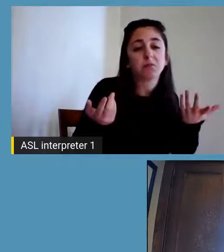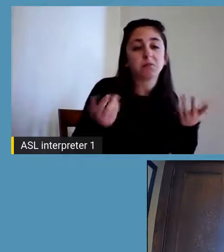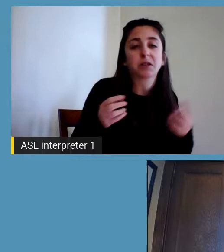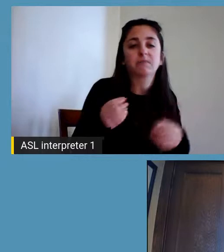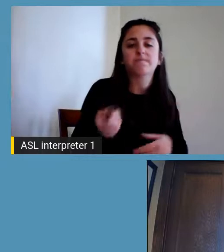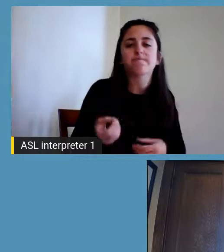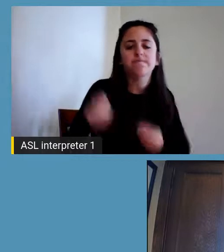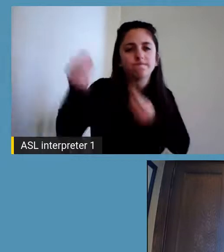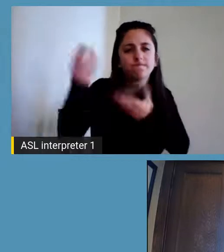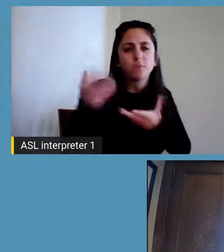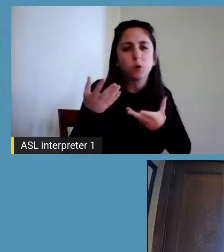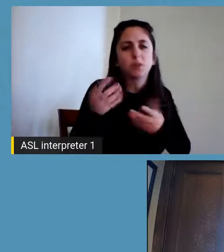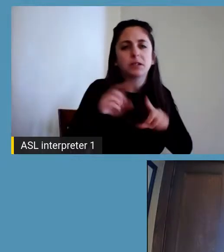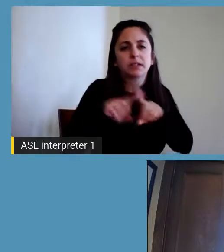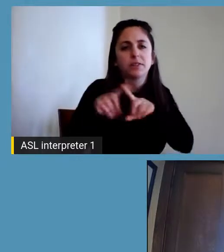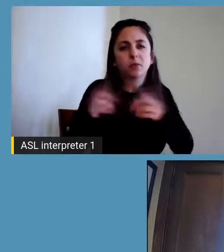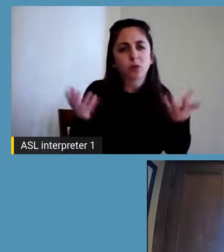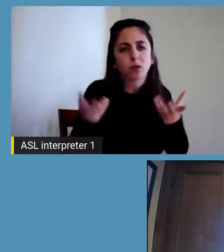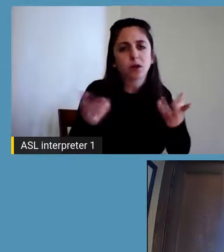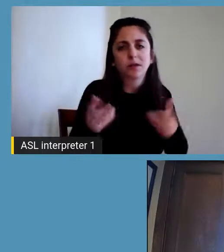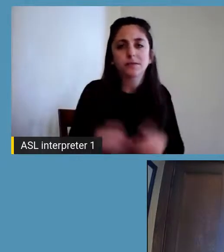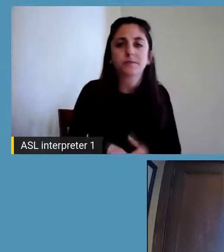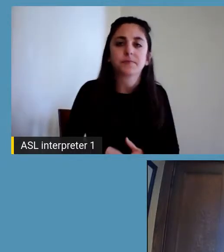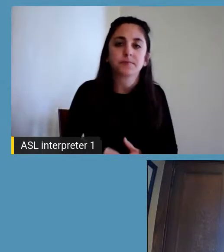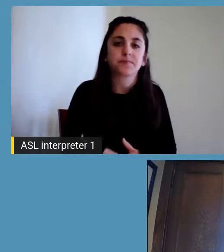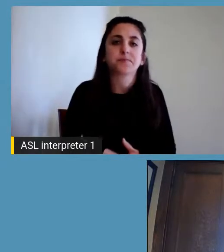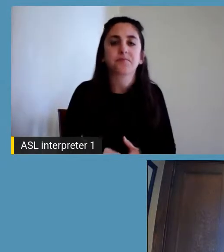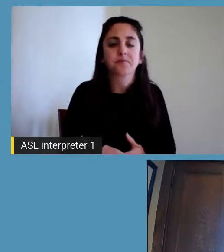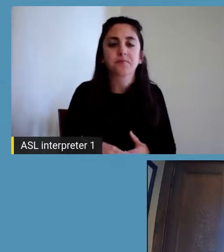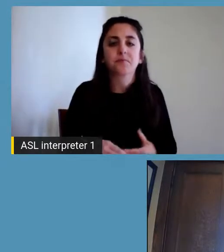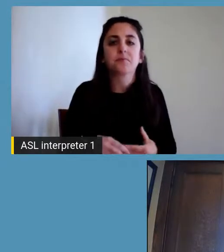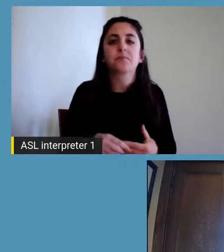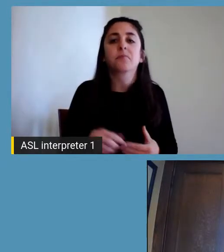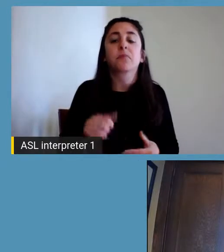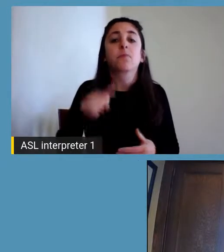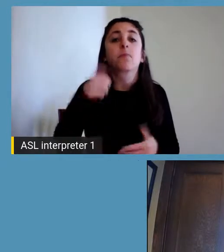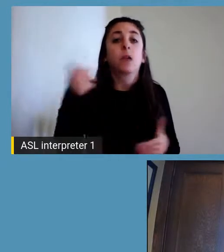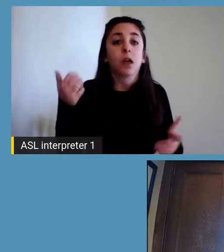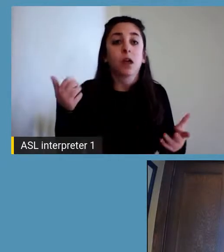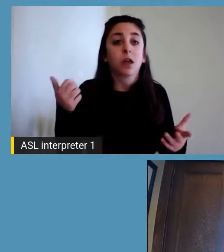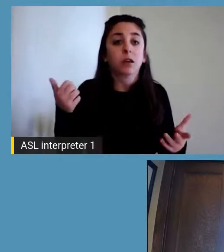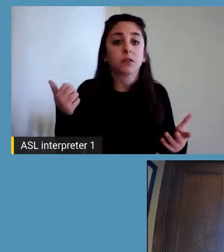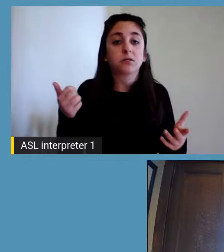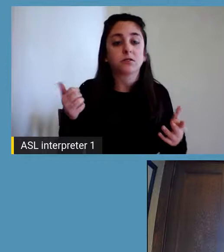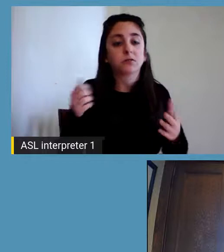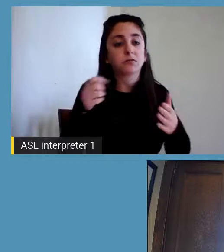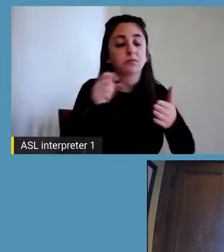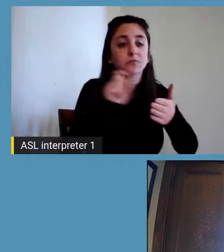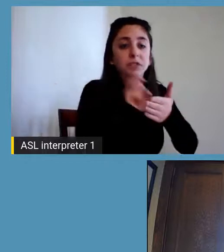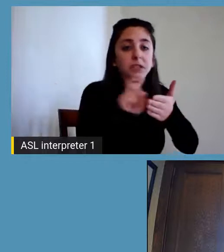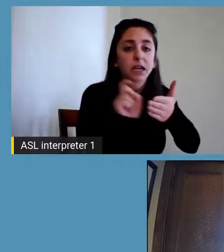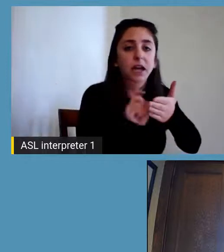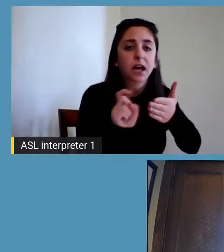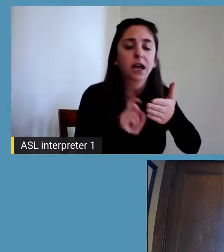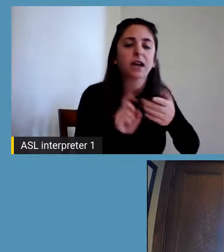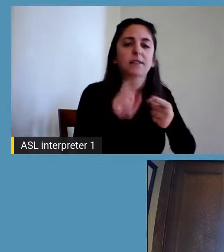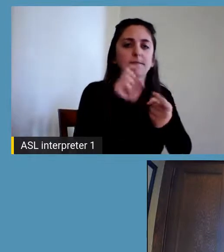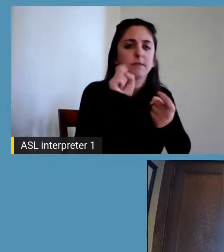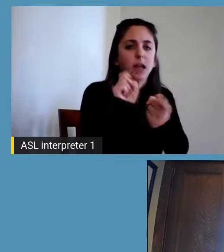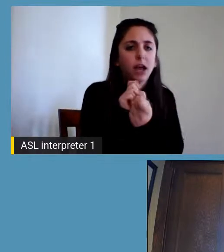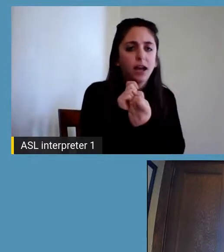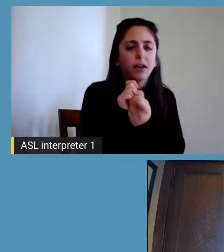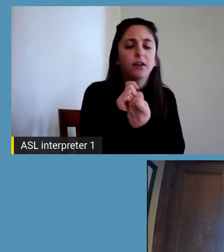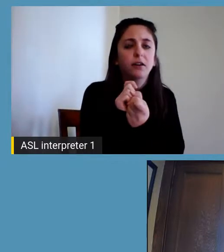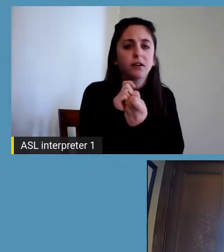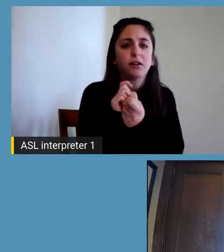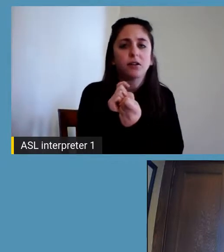what is the difference? Almost. I mean, another thing about the LiDAR scanning is that it's actually accurate. You can scan a whole room, and